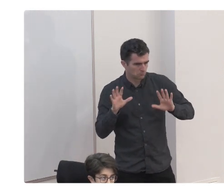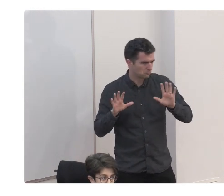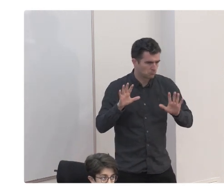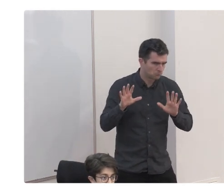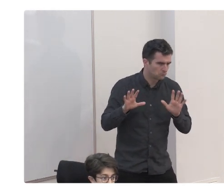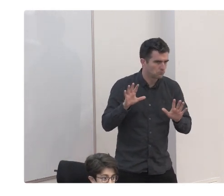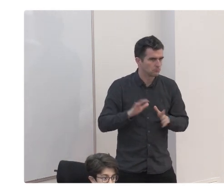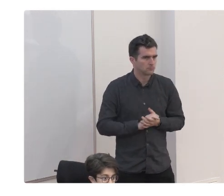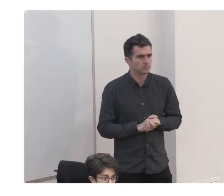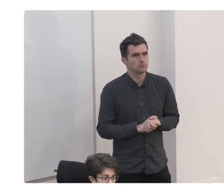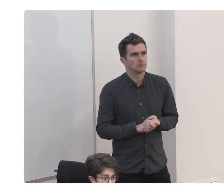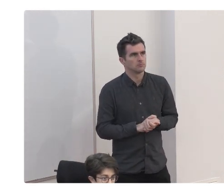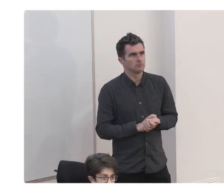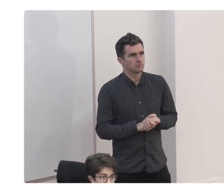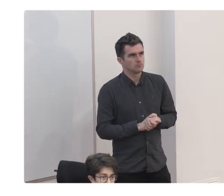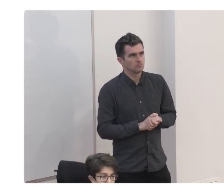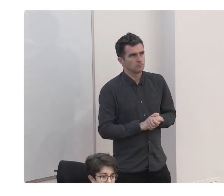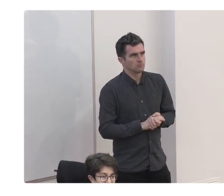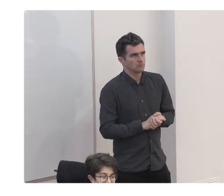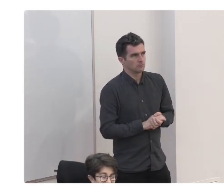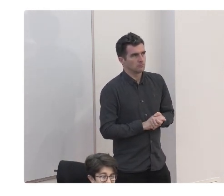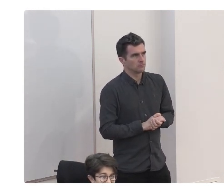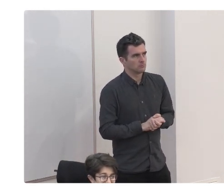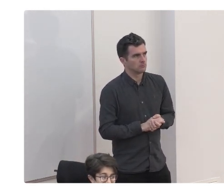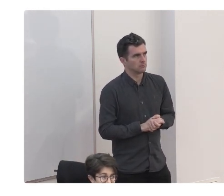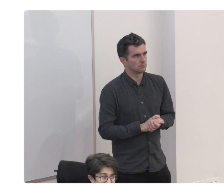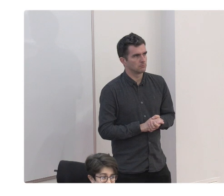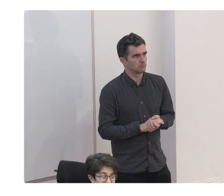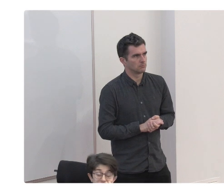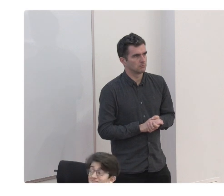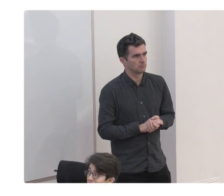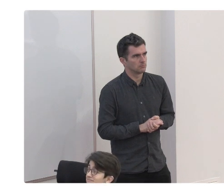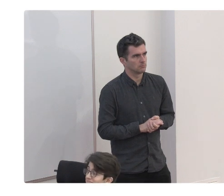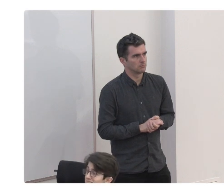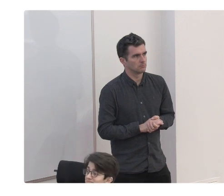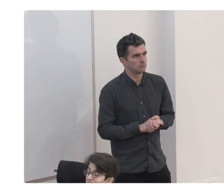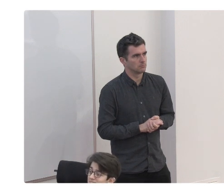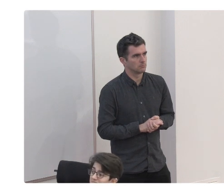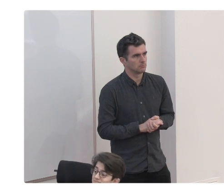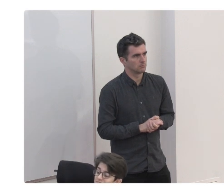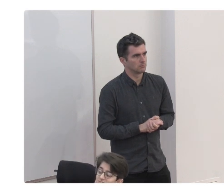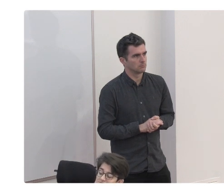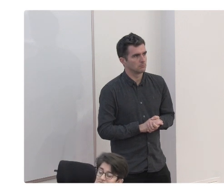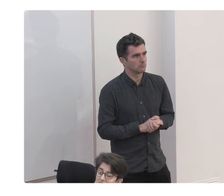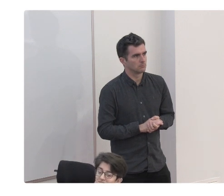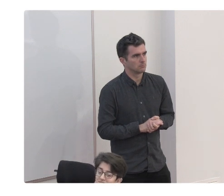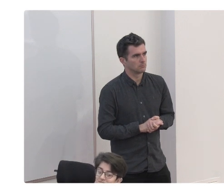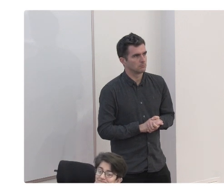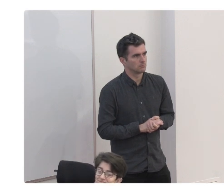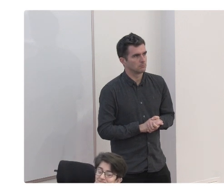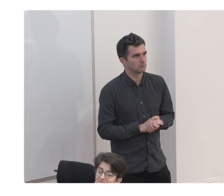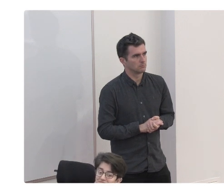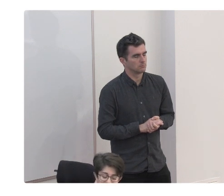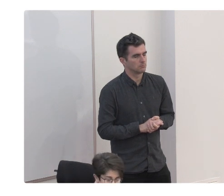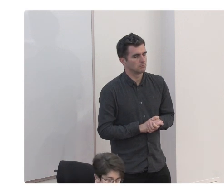I hope for a brighter world for all people with disability, and for people with disability in my land as well.